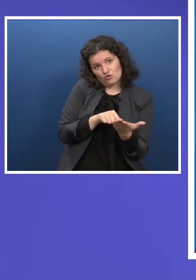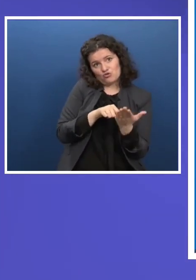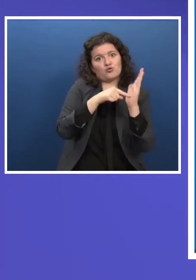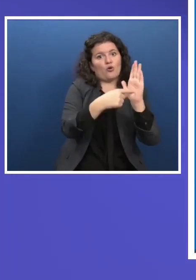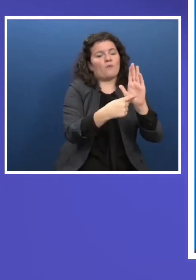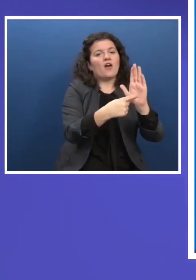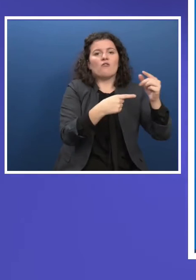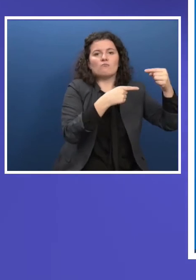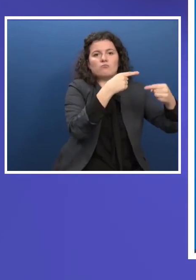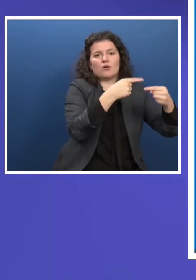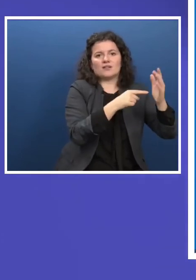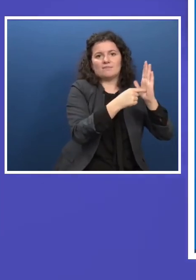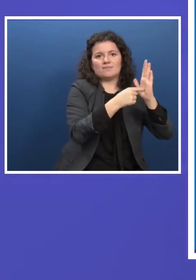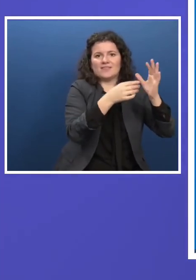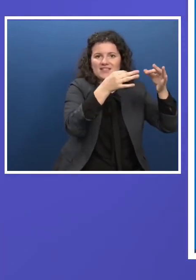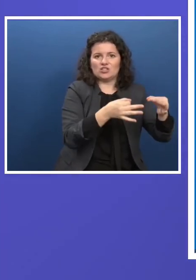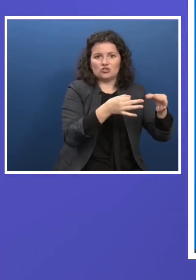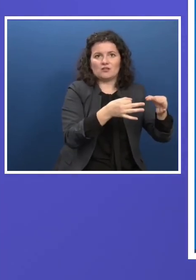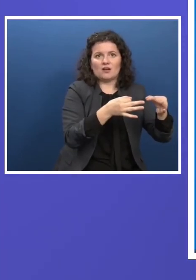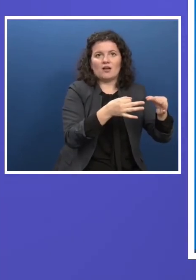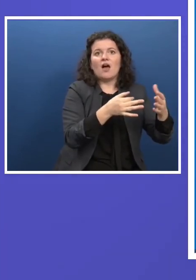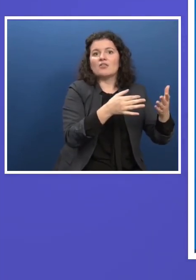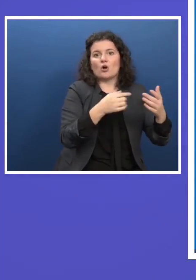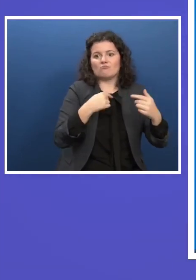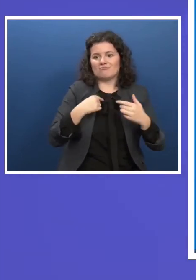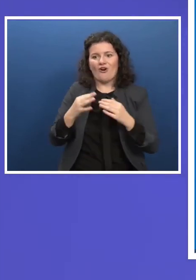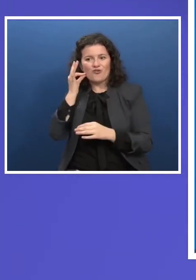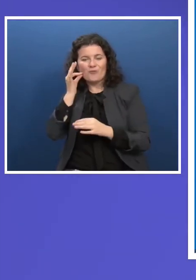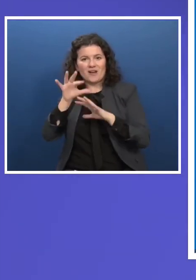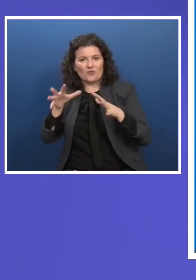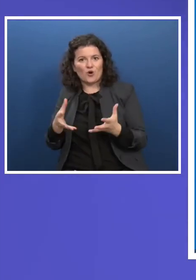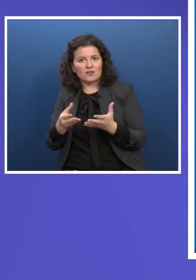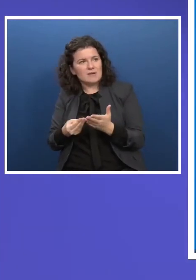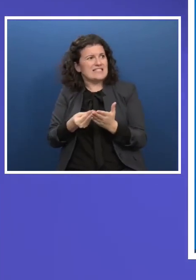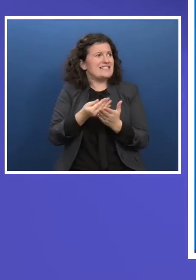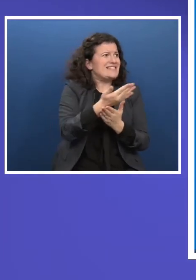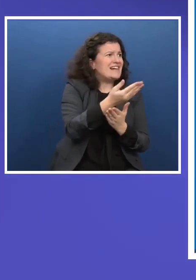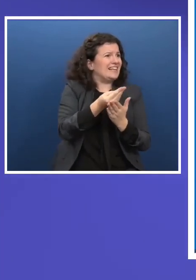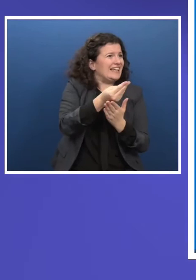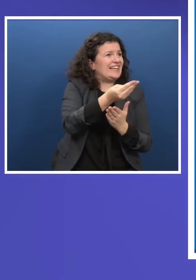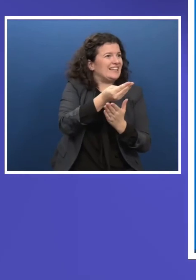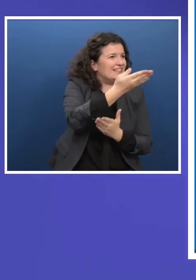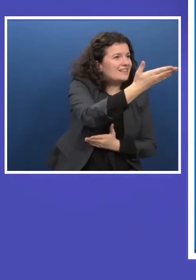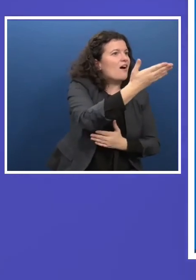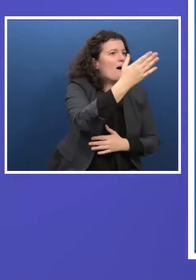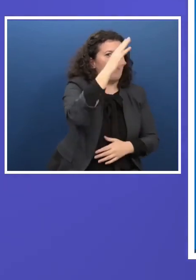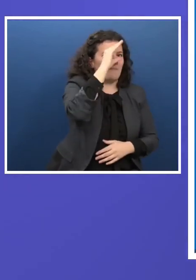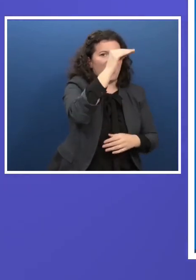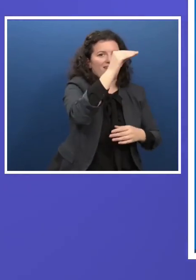this women's world to a men's world. And here's an example of the very subtle gender imbalance that still